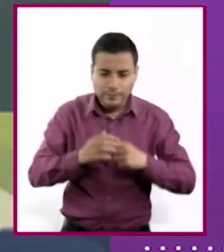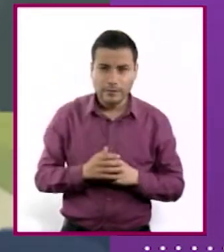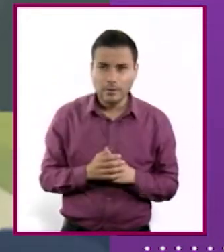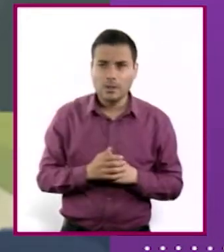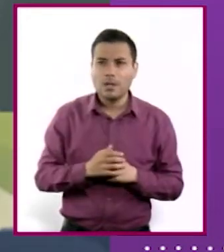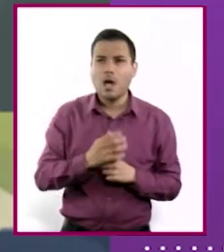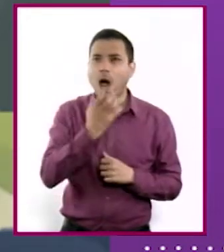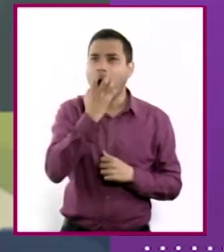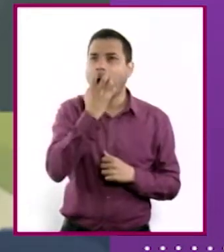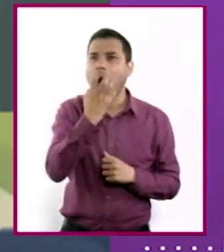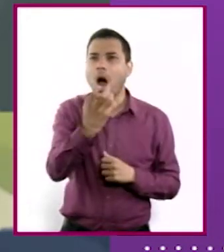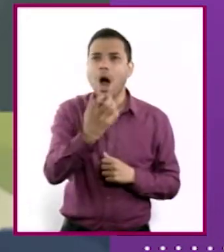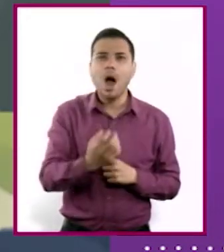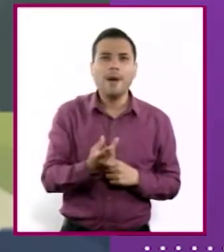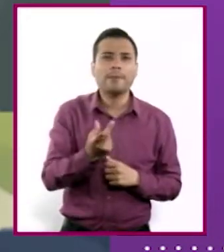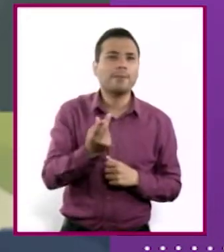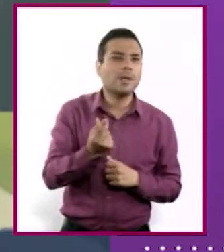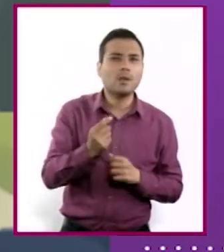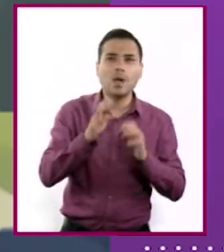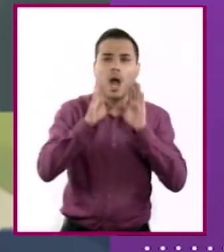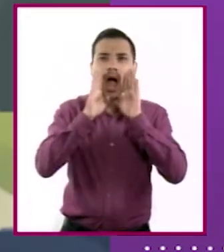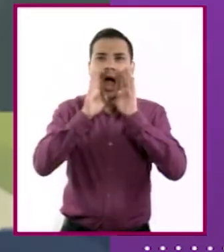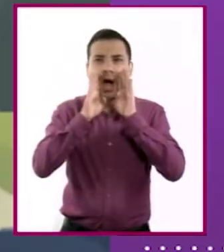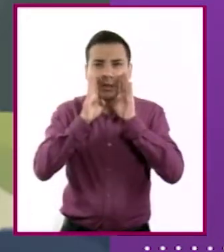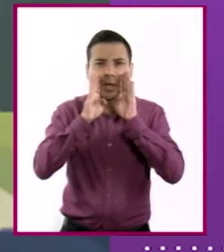dog. Awoo!